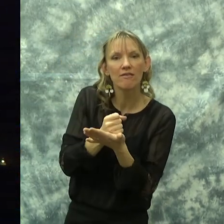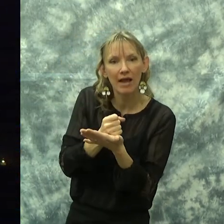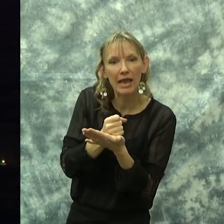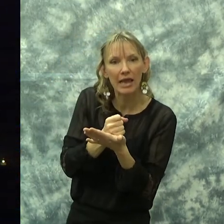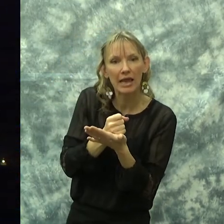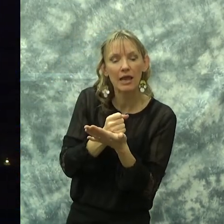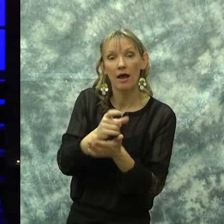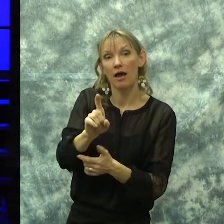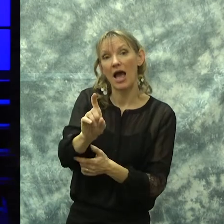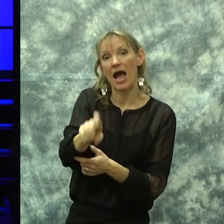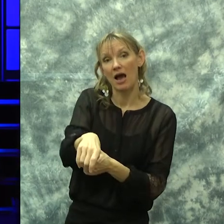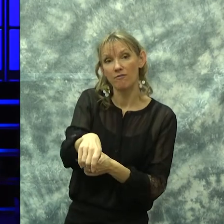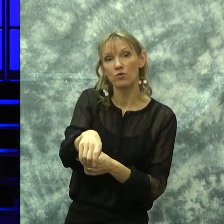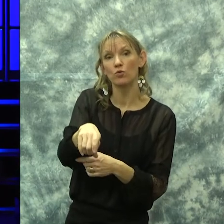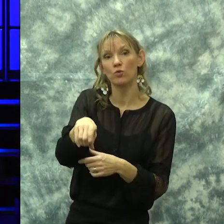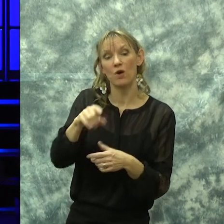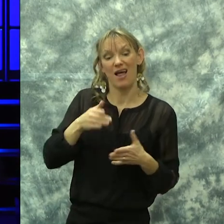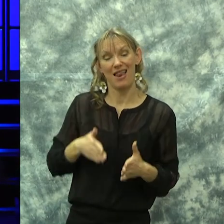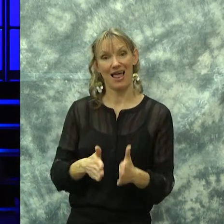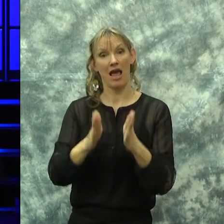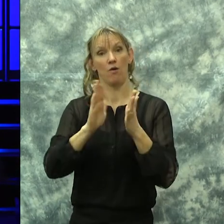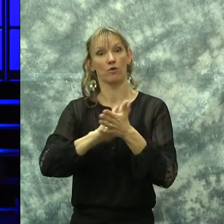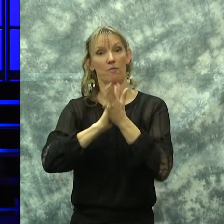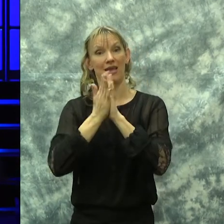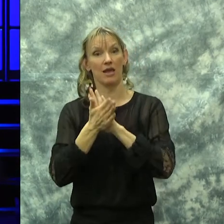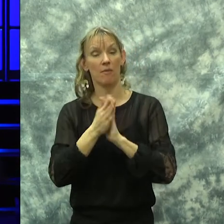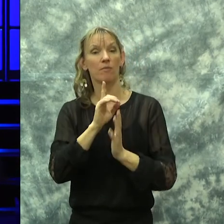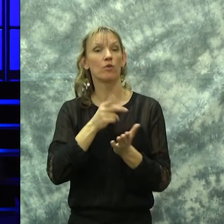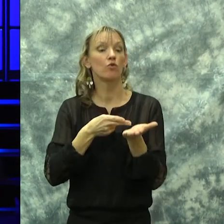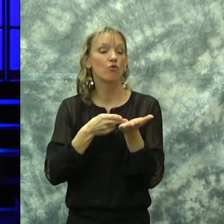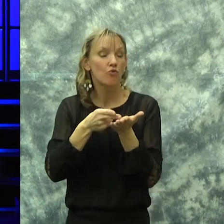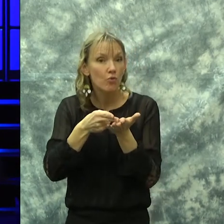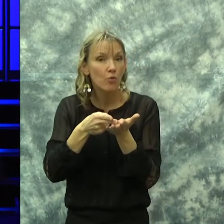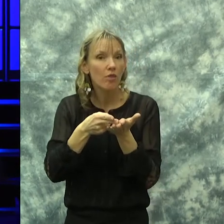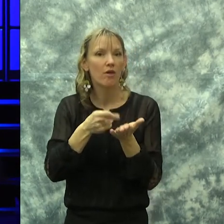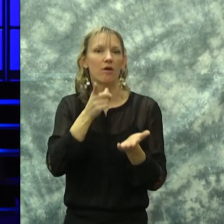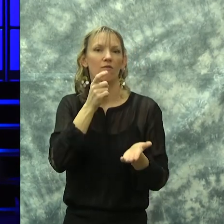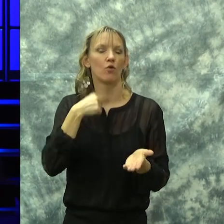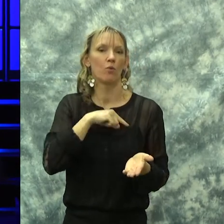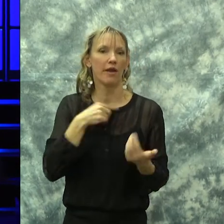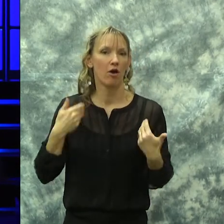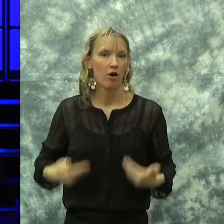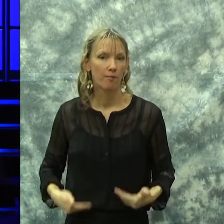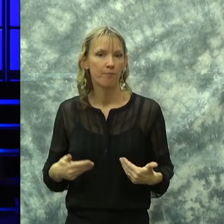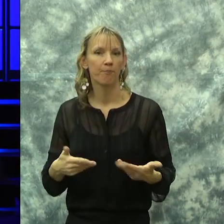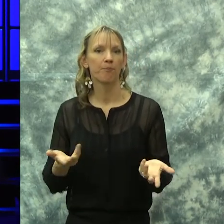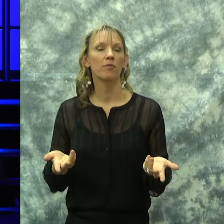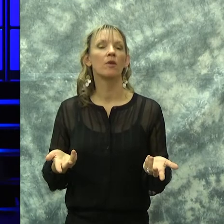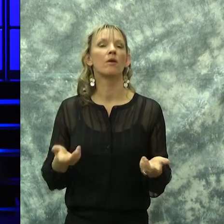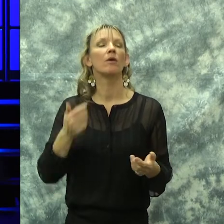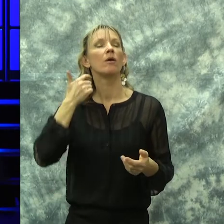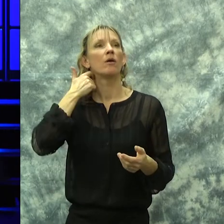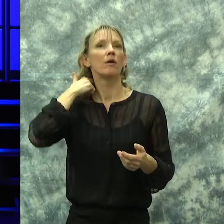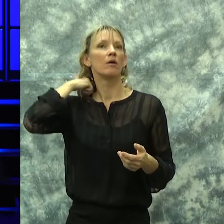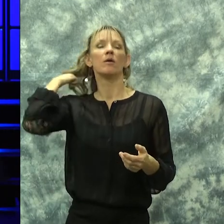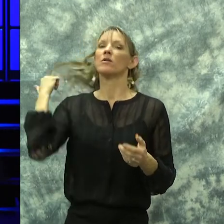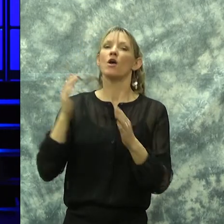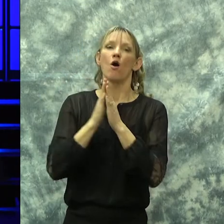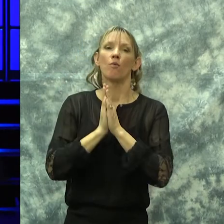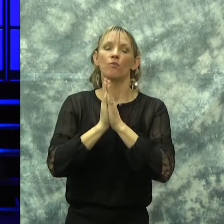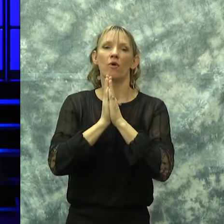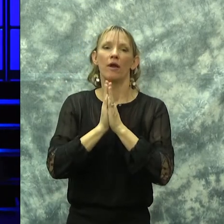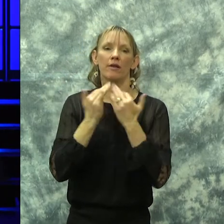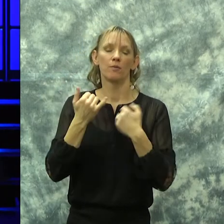it, and we have to allow it to become the very truth of who we are. So just taking this into prayer